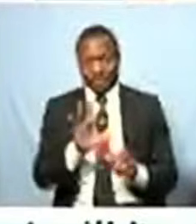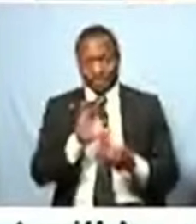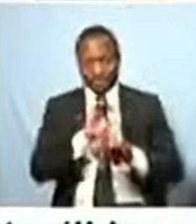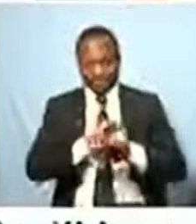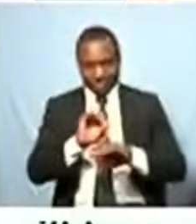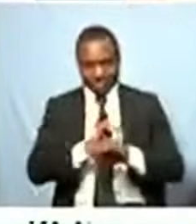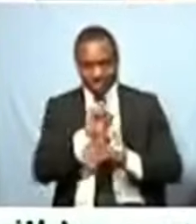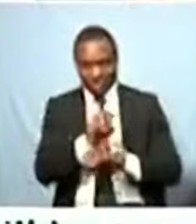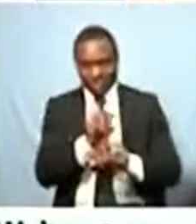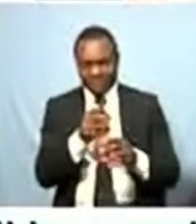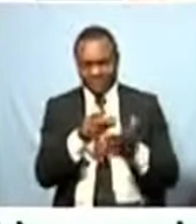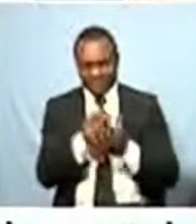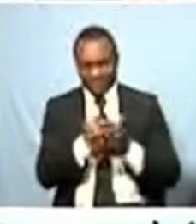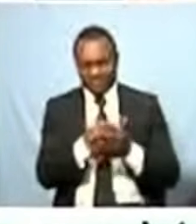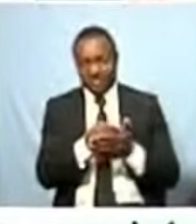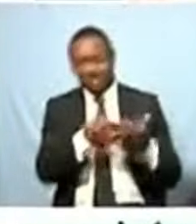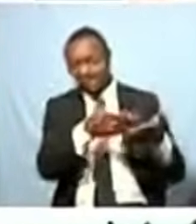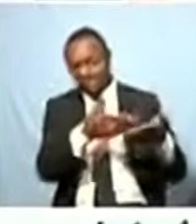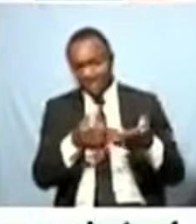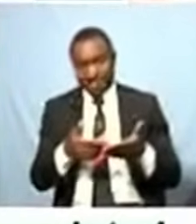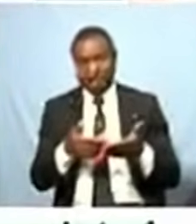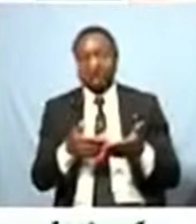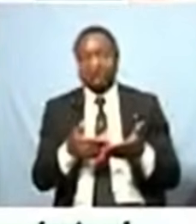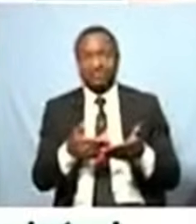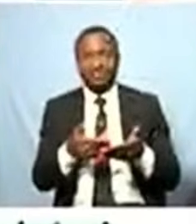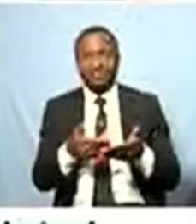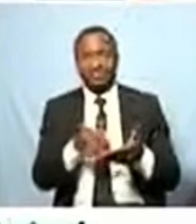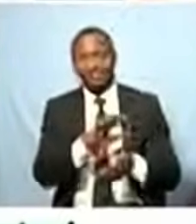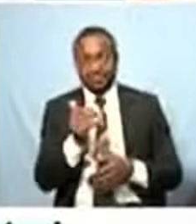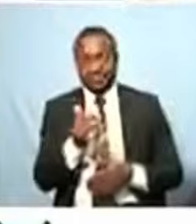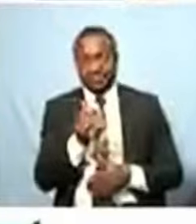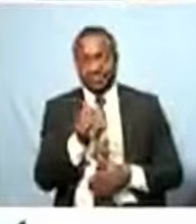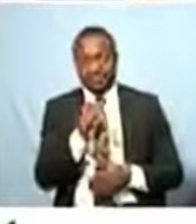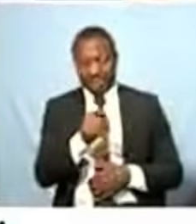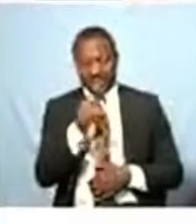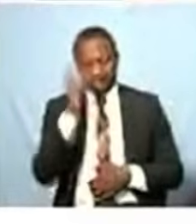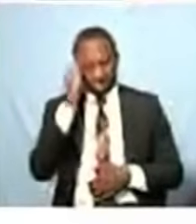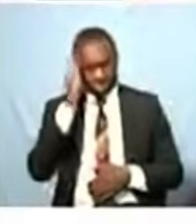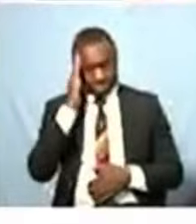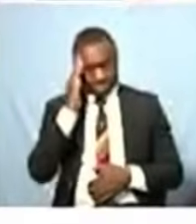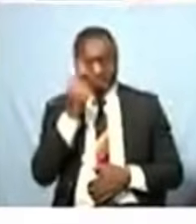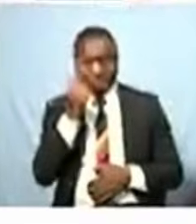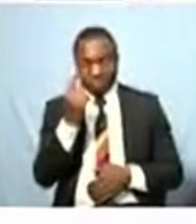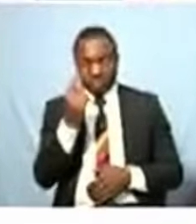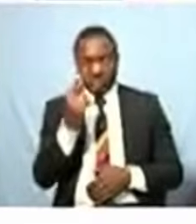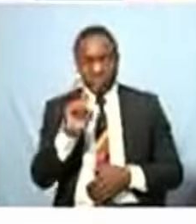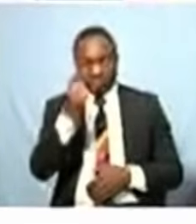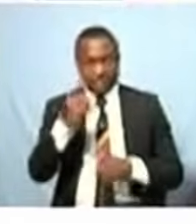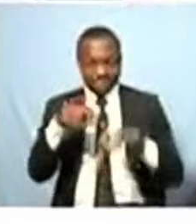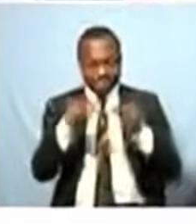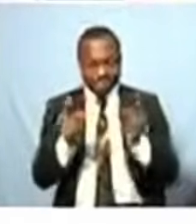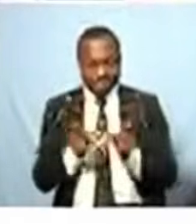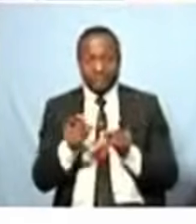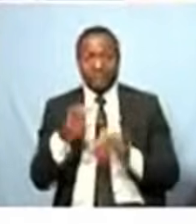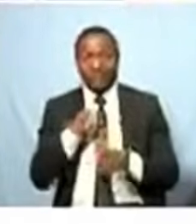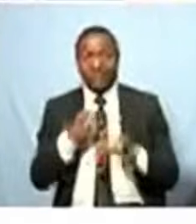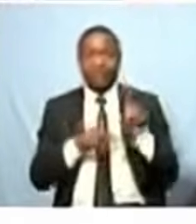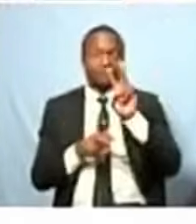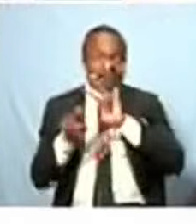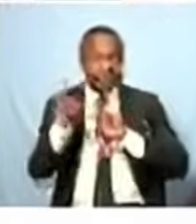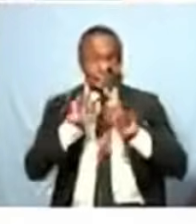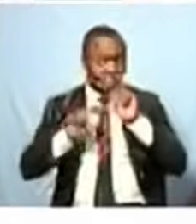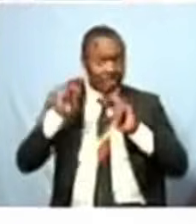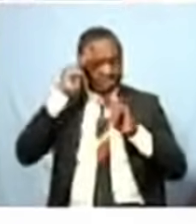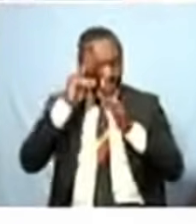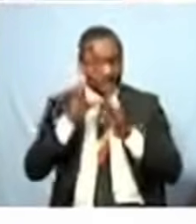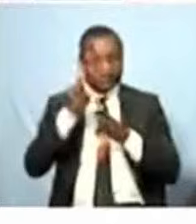back. We appreciate that. That particular place, she knows, was one of the first places that I visited as a Minister